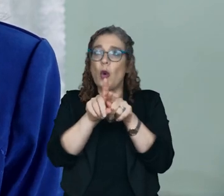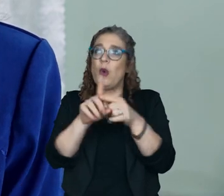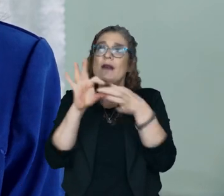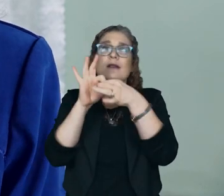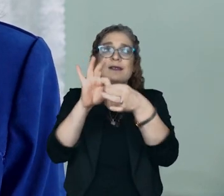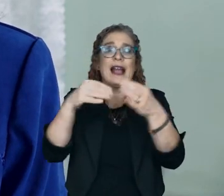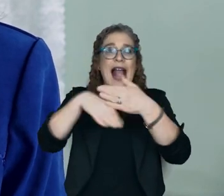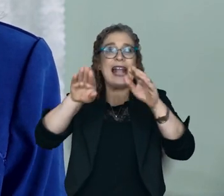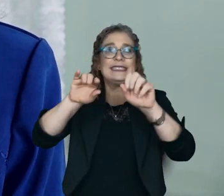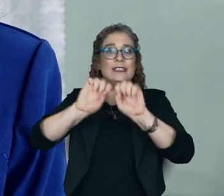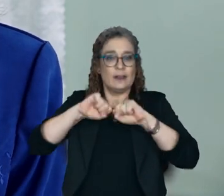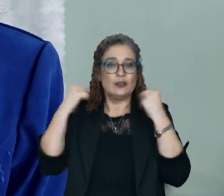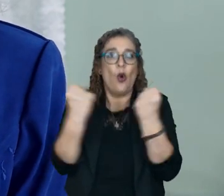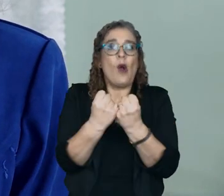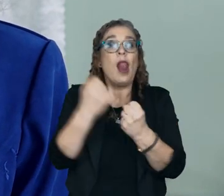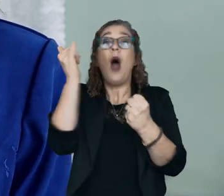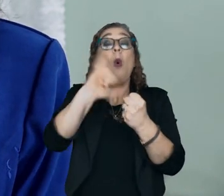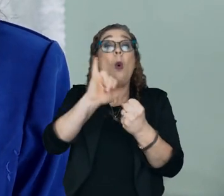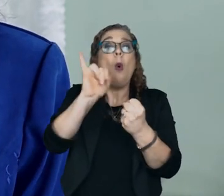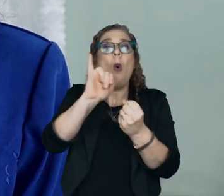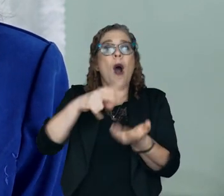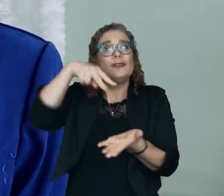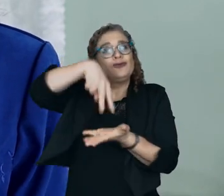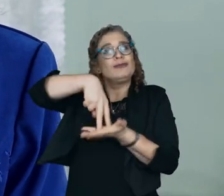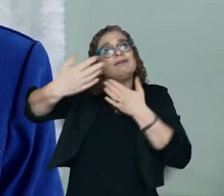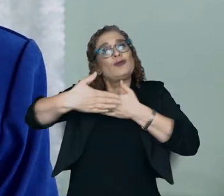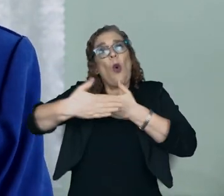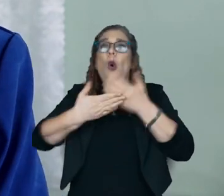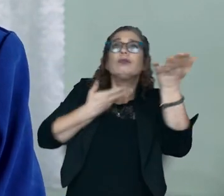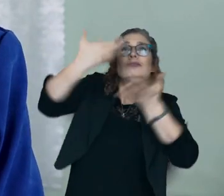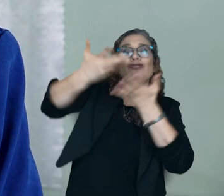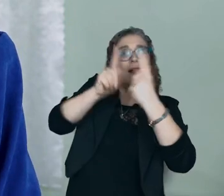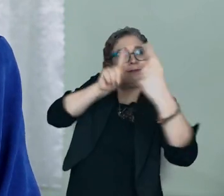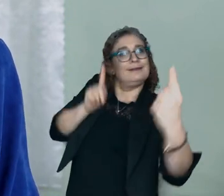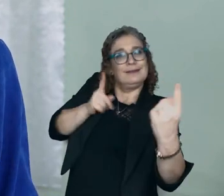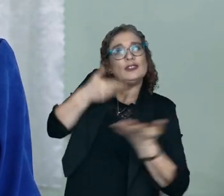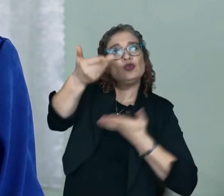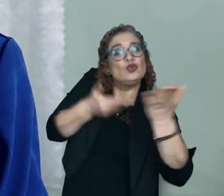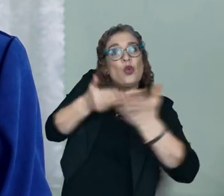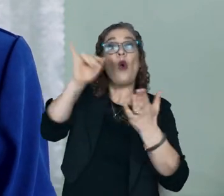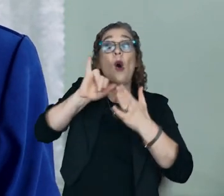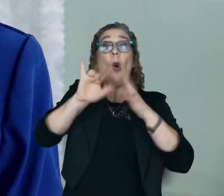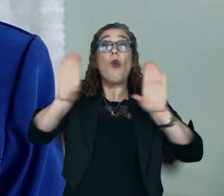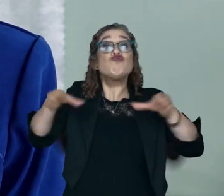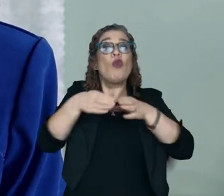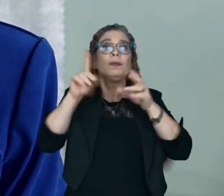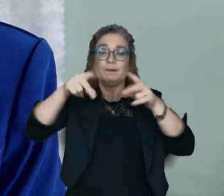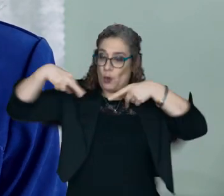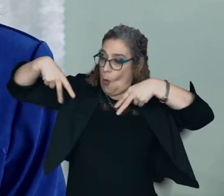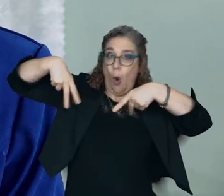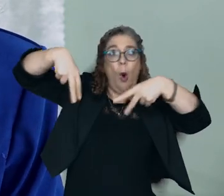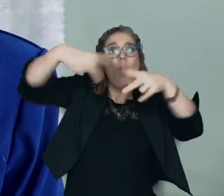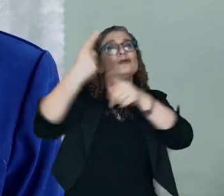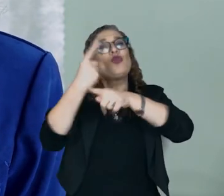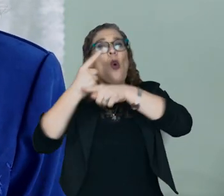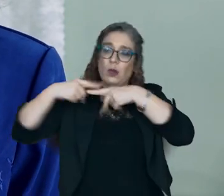and doorstep chats, and encouraging walk and talk groups.